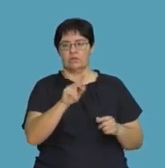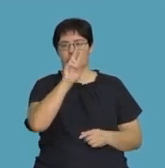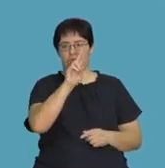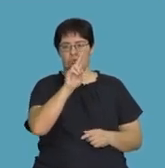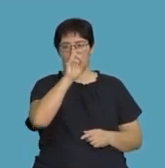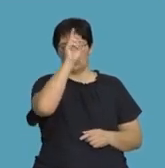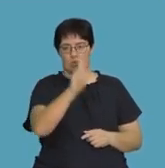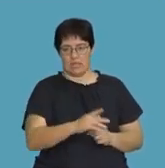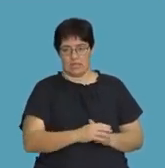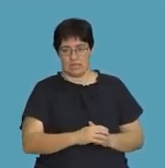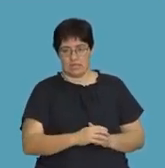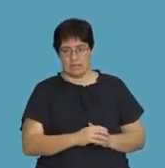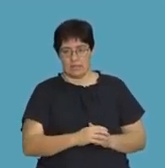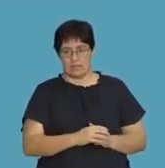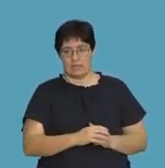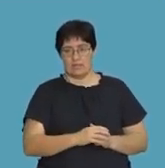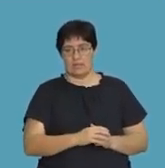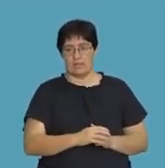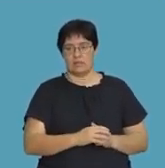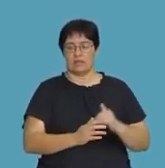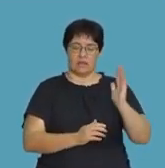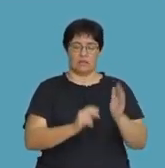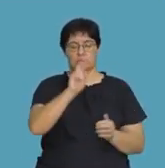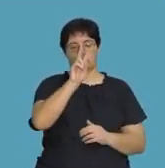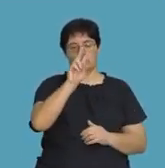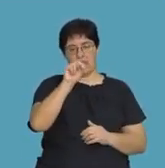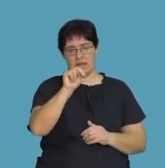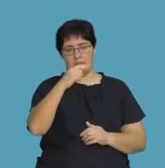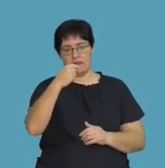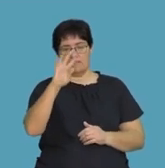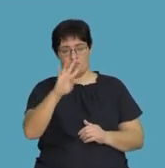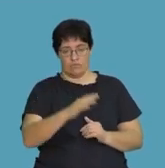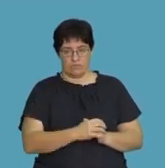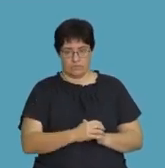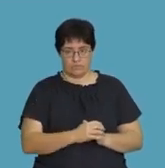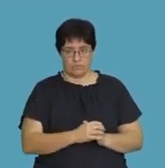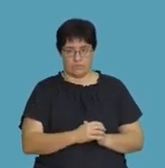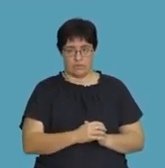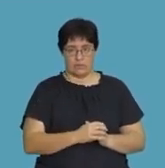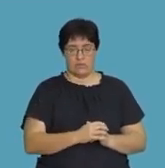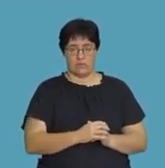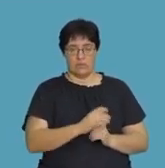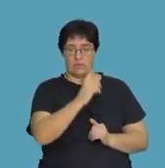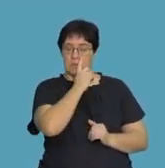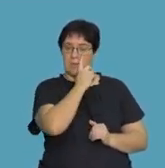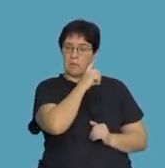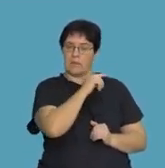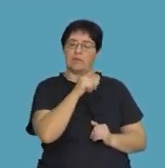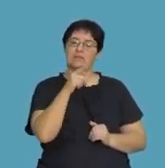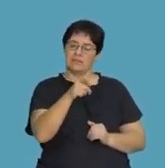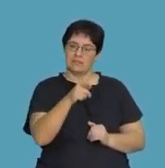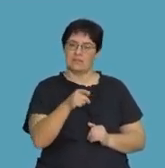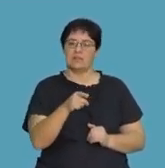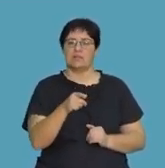as 2 squared. Then I multiply the 2 by 2n minus 4. And